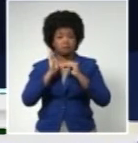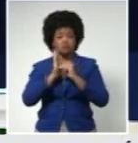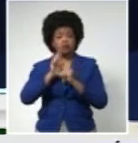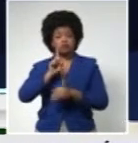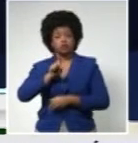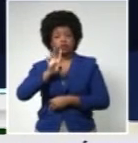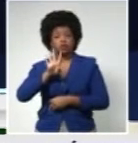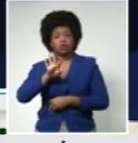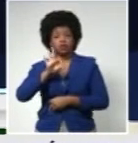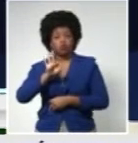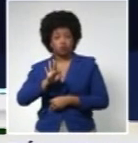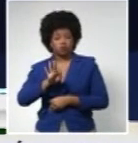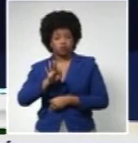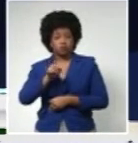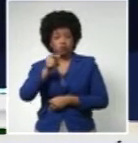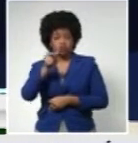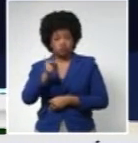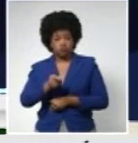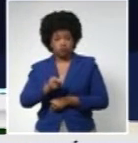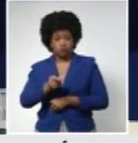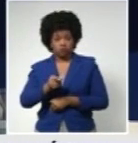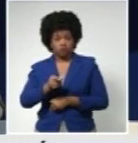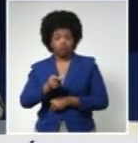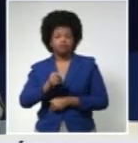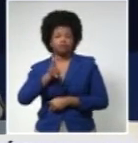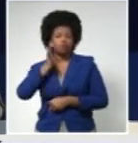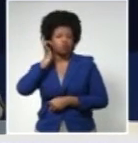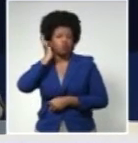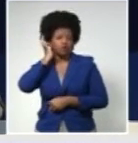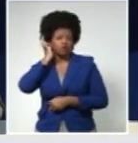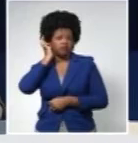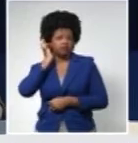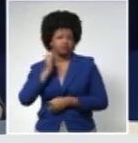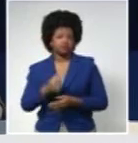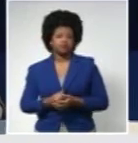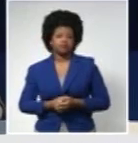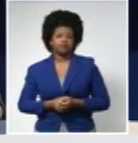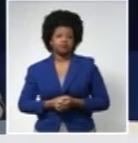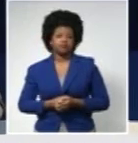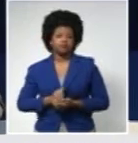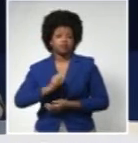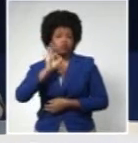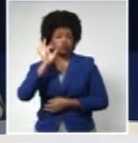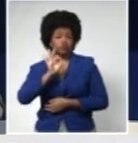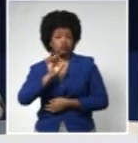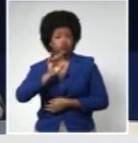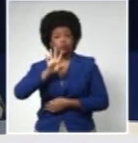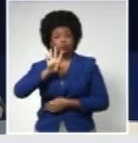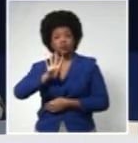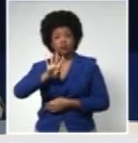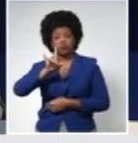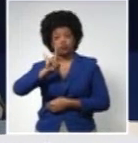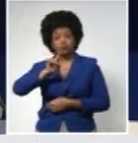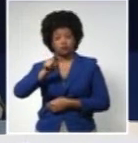1,167, that's 50.4%, are male. Notice how the